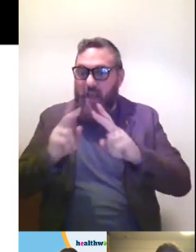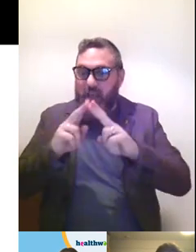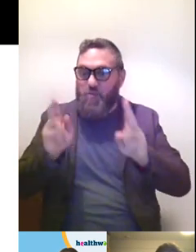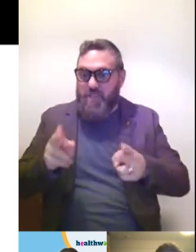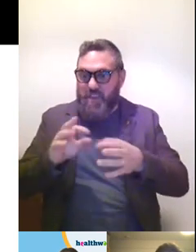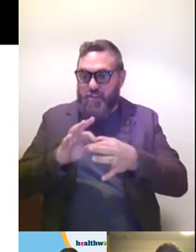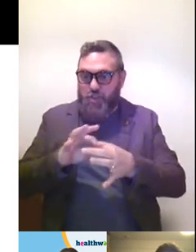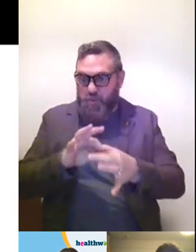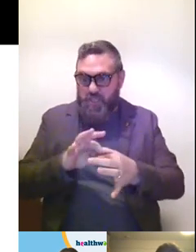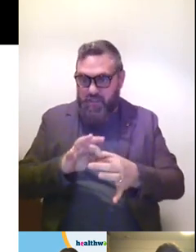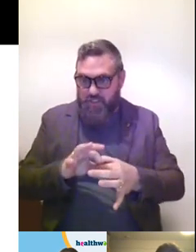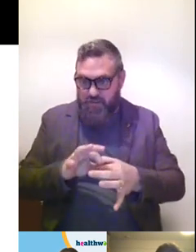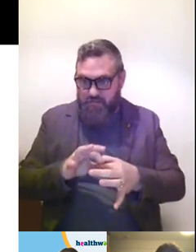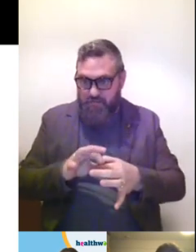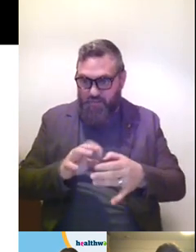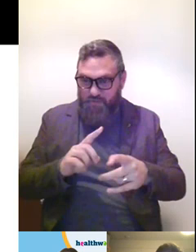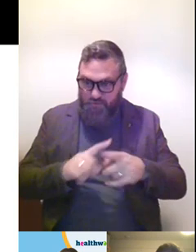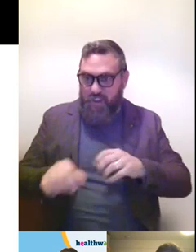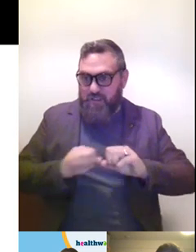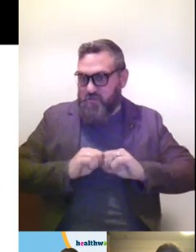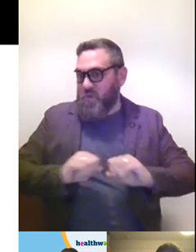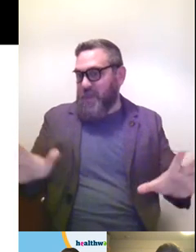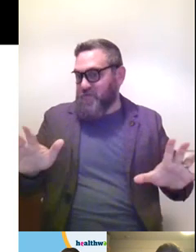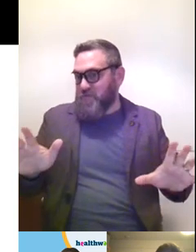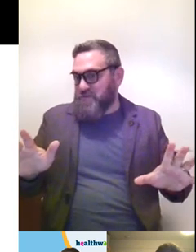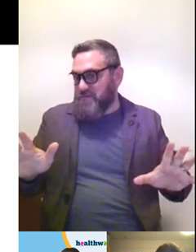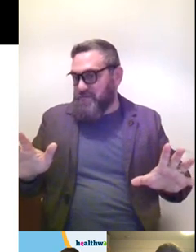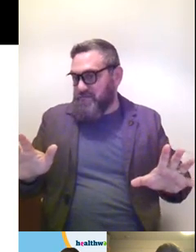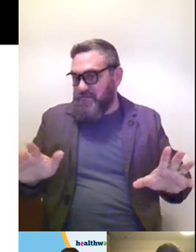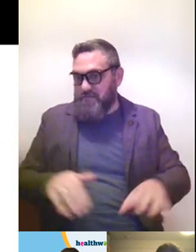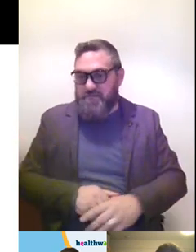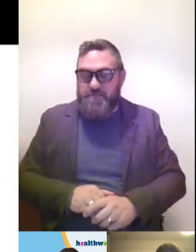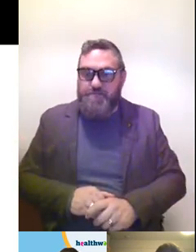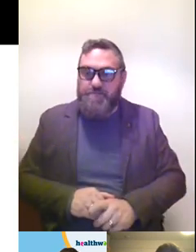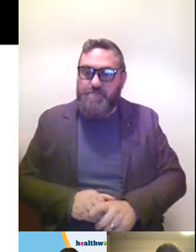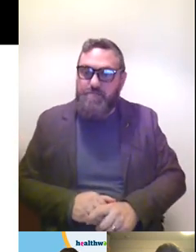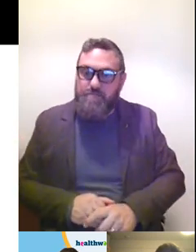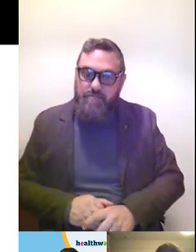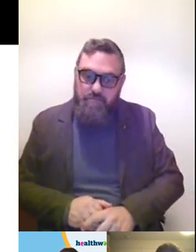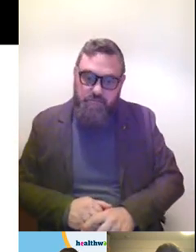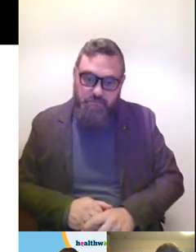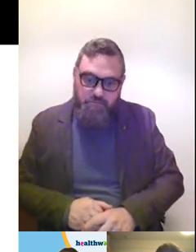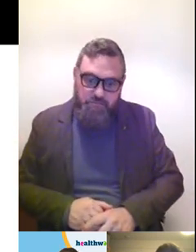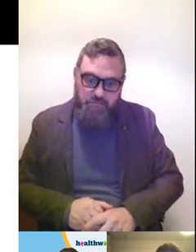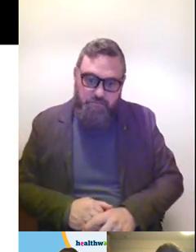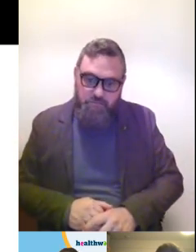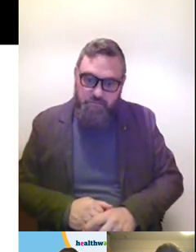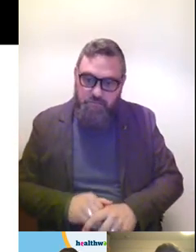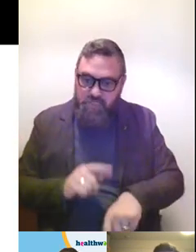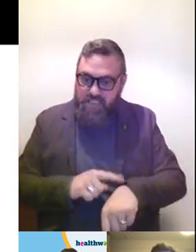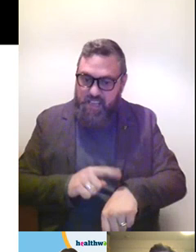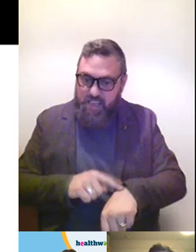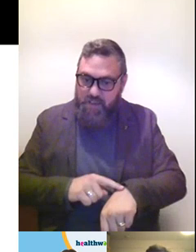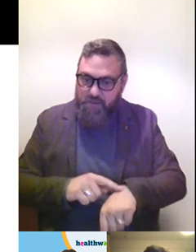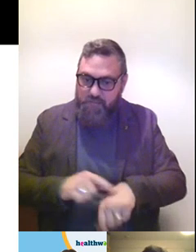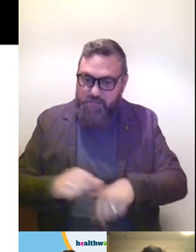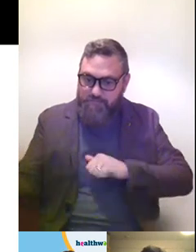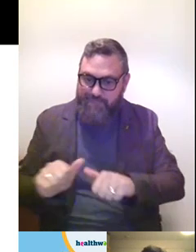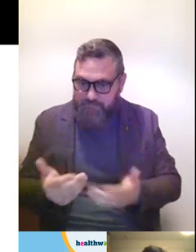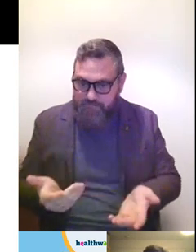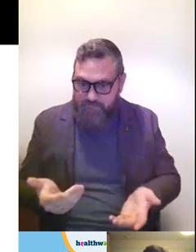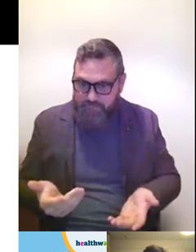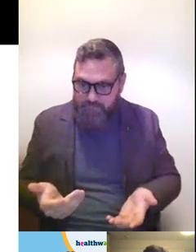it's been a fairly widespread, but I think the main problems have been the timescales. We've been trying to do